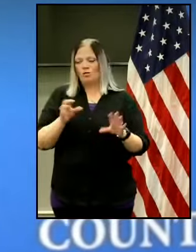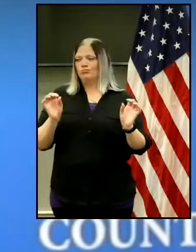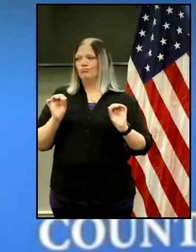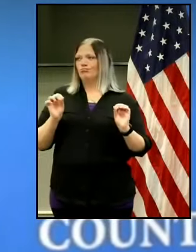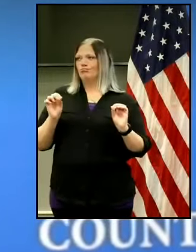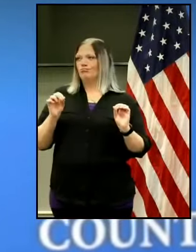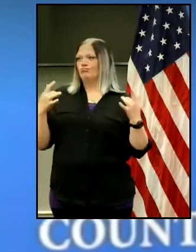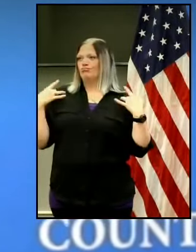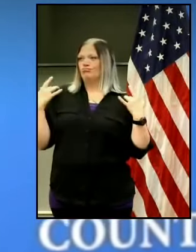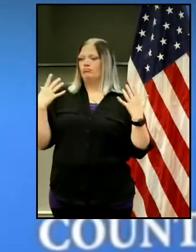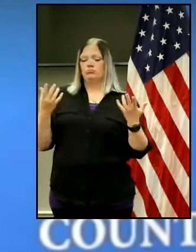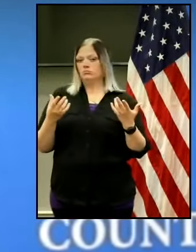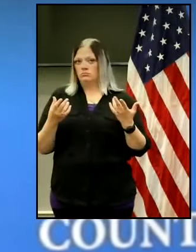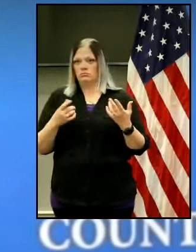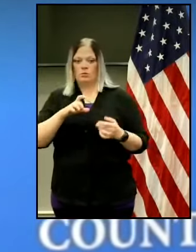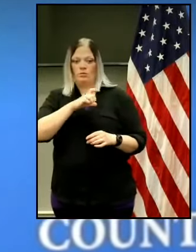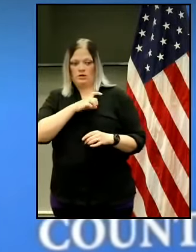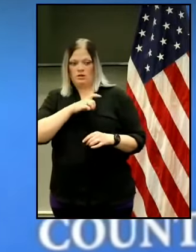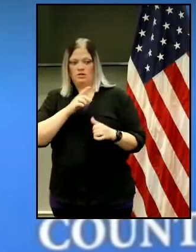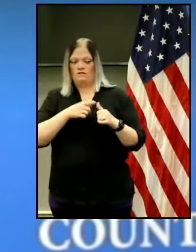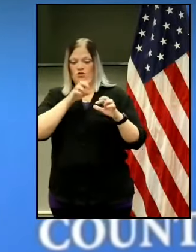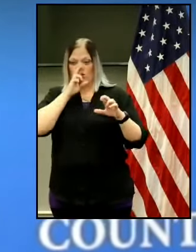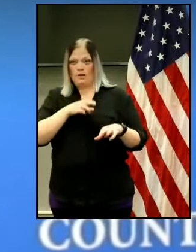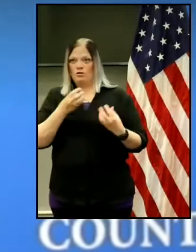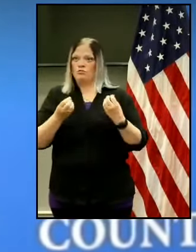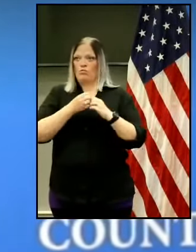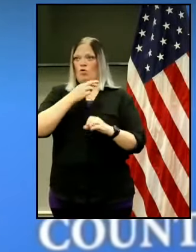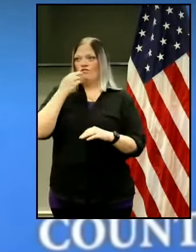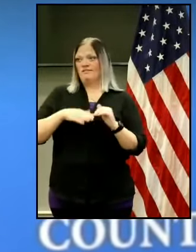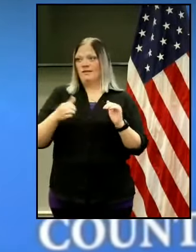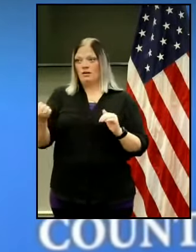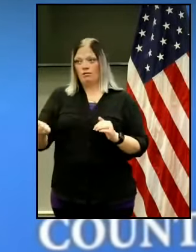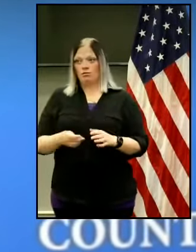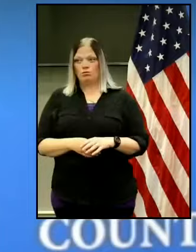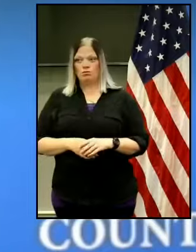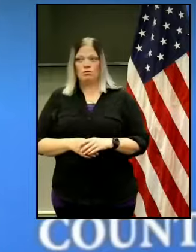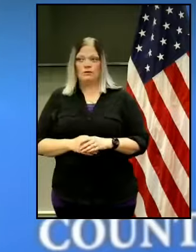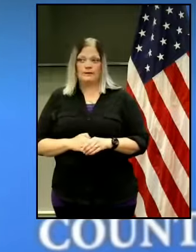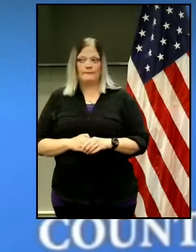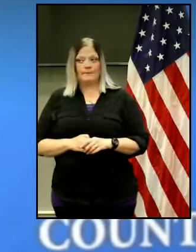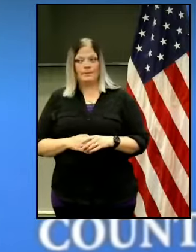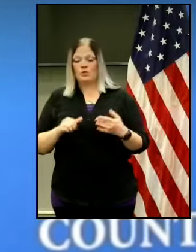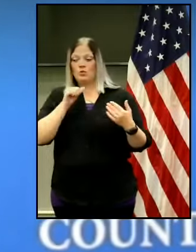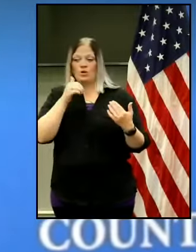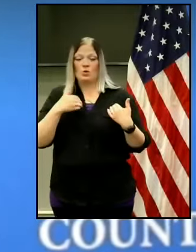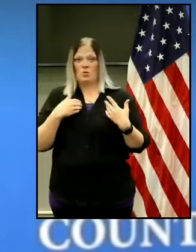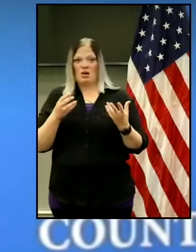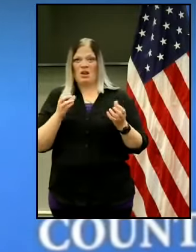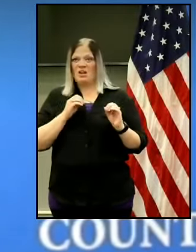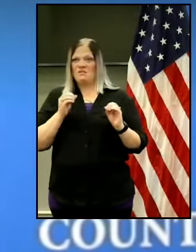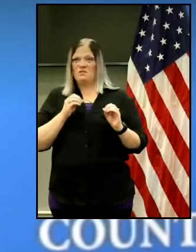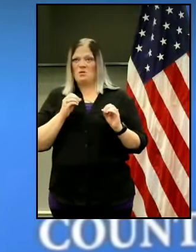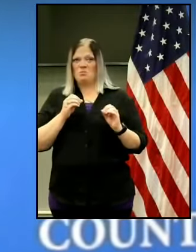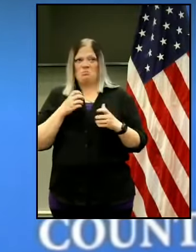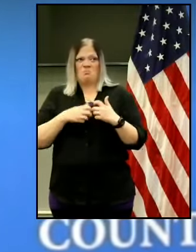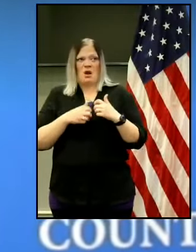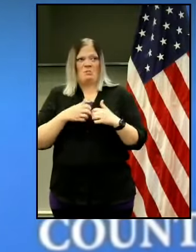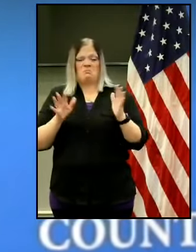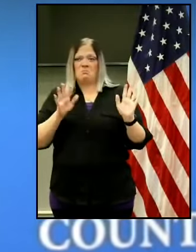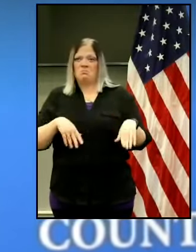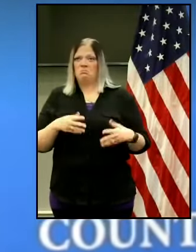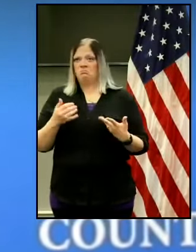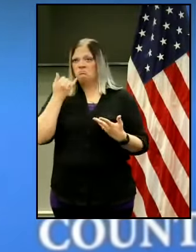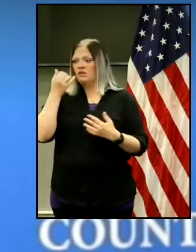Police officers and first responders are at risk probably more than others. So I don't have any objection to them protesting, like I don't have